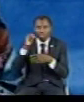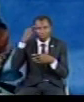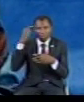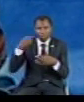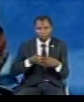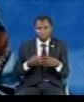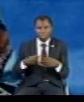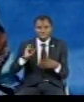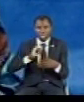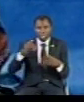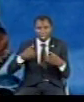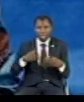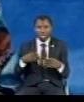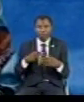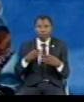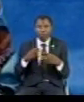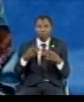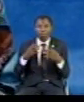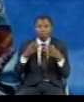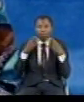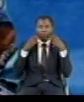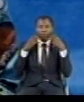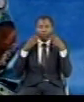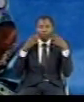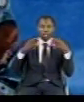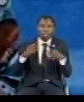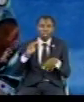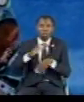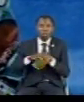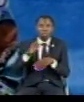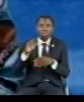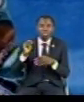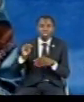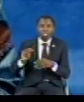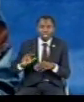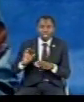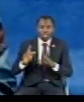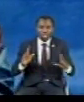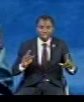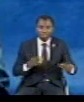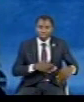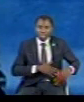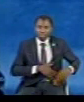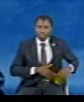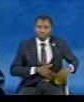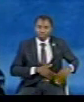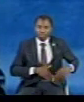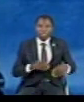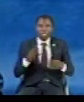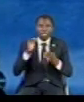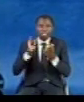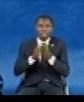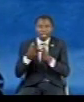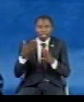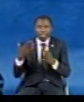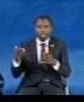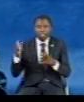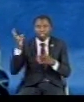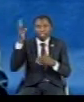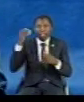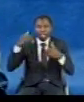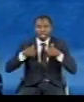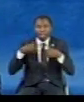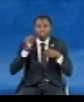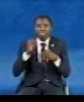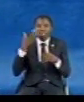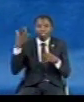at the left side of my lower abdomen since last year. And that thing has been there. Sometimes in the